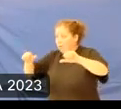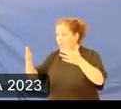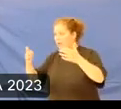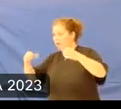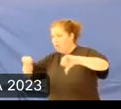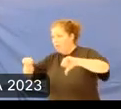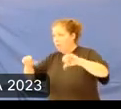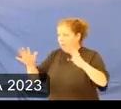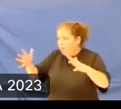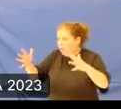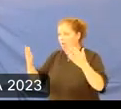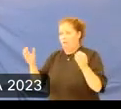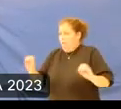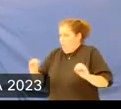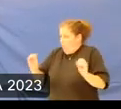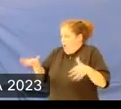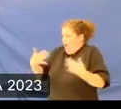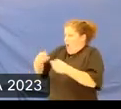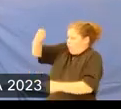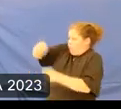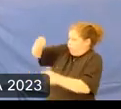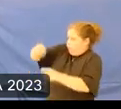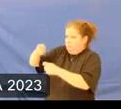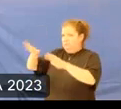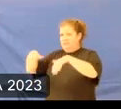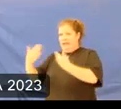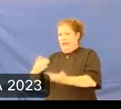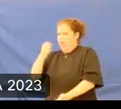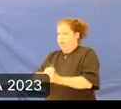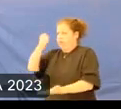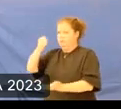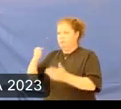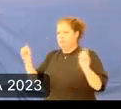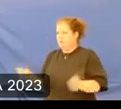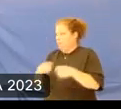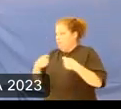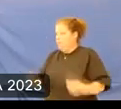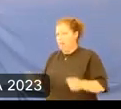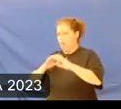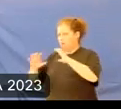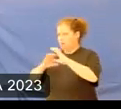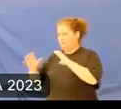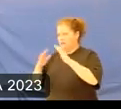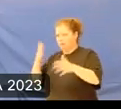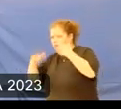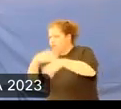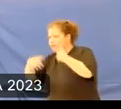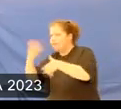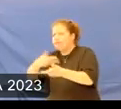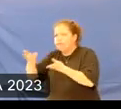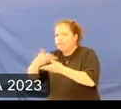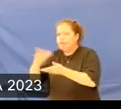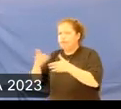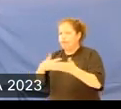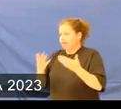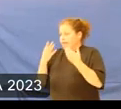make this almost totally in the hands of medics, and you can't expect them to be terribly good at pragmatic, kind